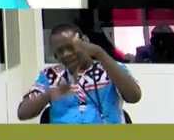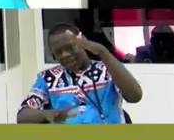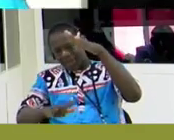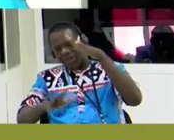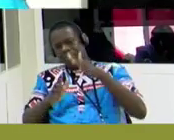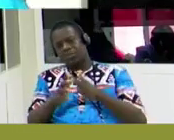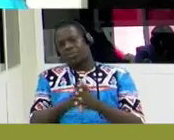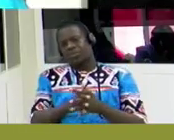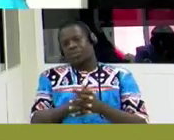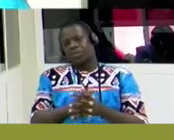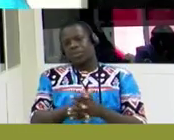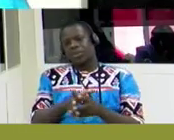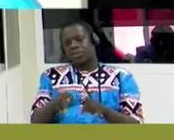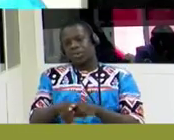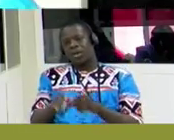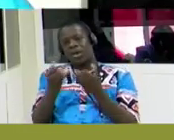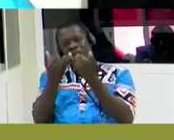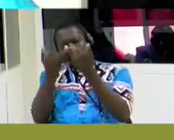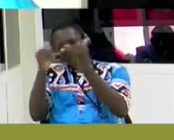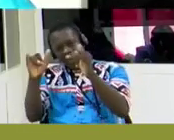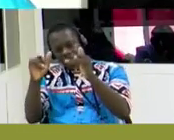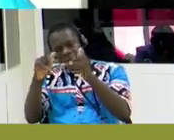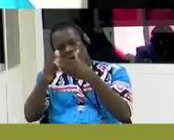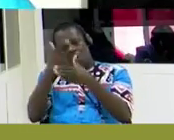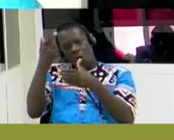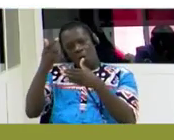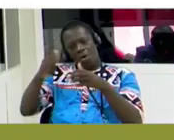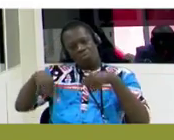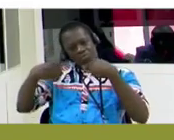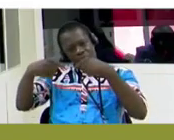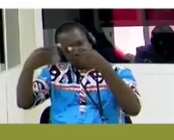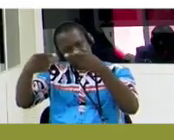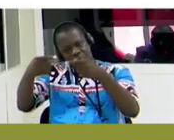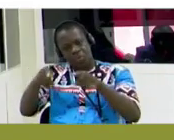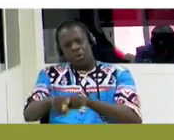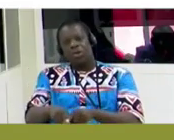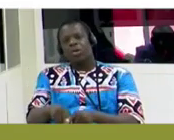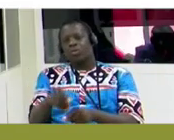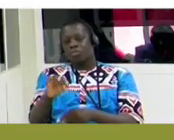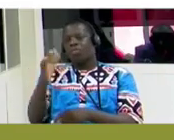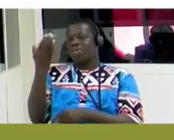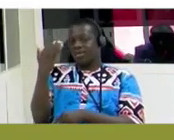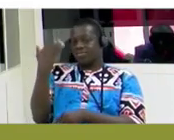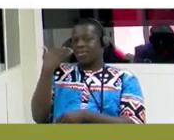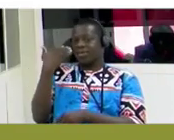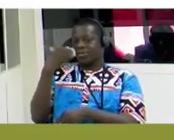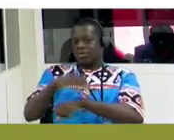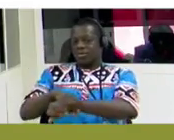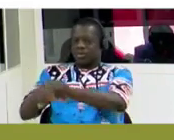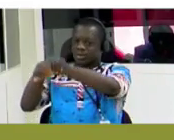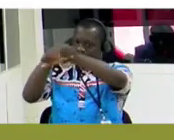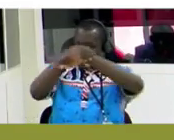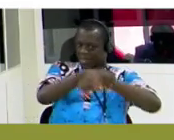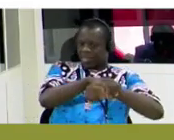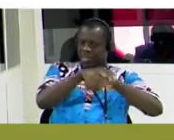And he was released, or the session continued? No, he used to be taken inside, then they bring others.